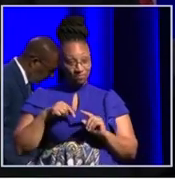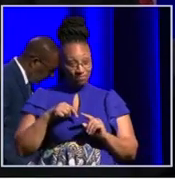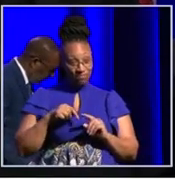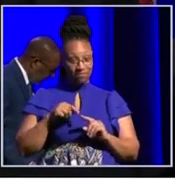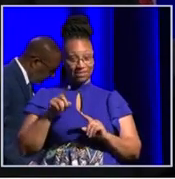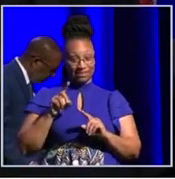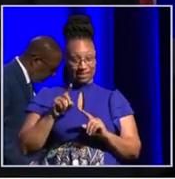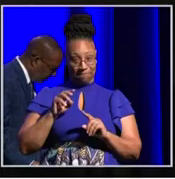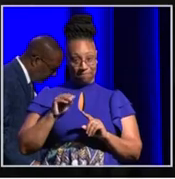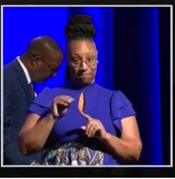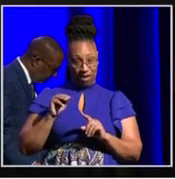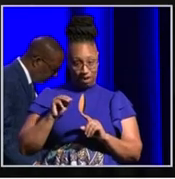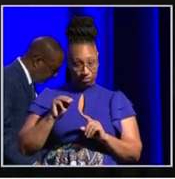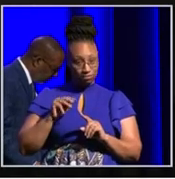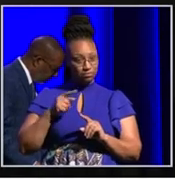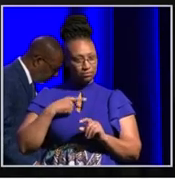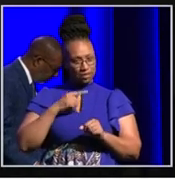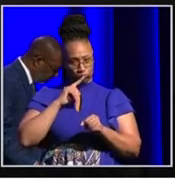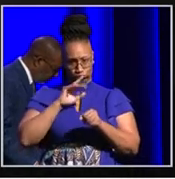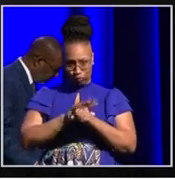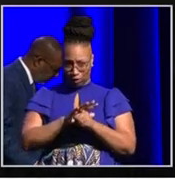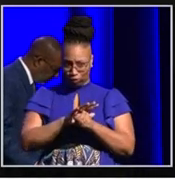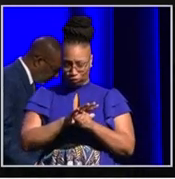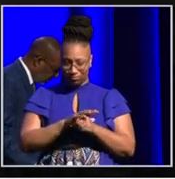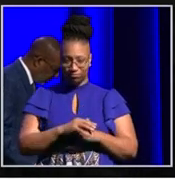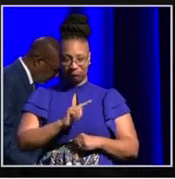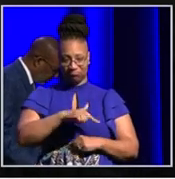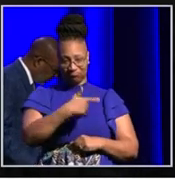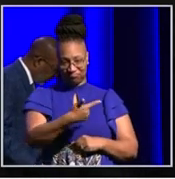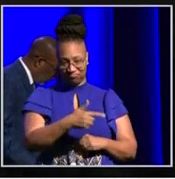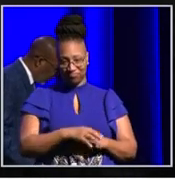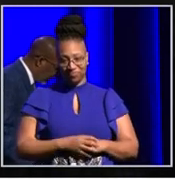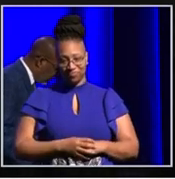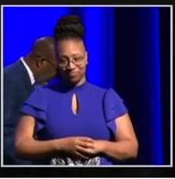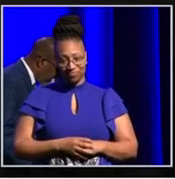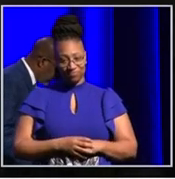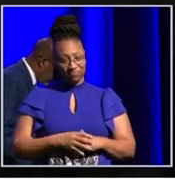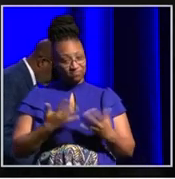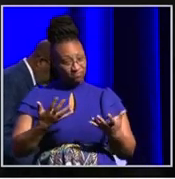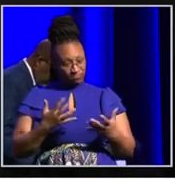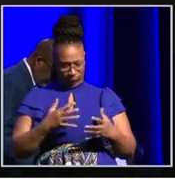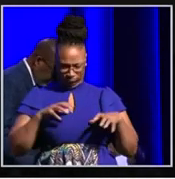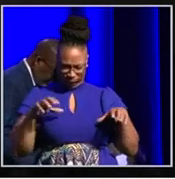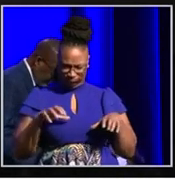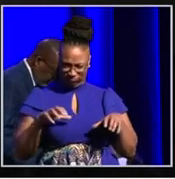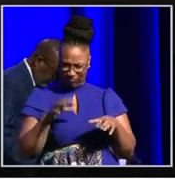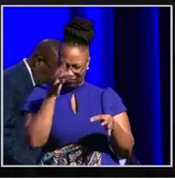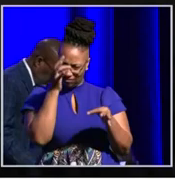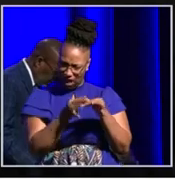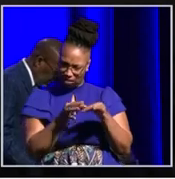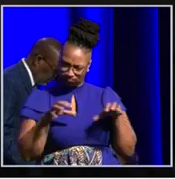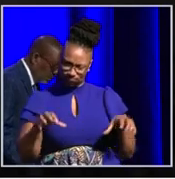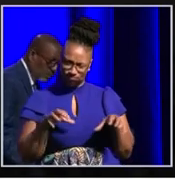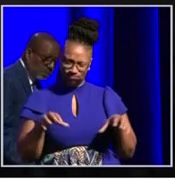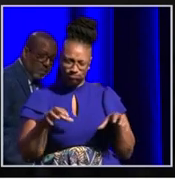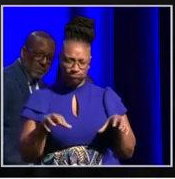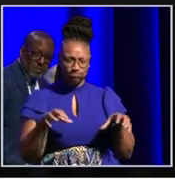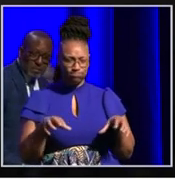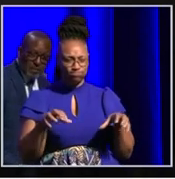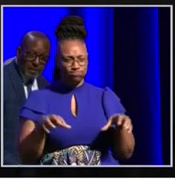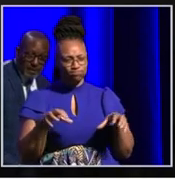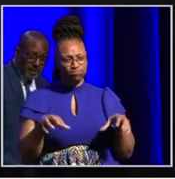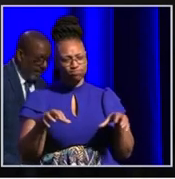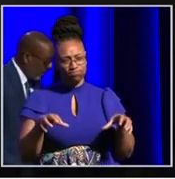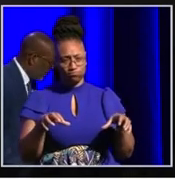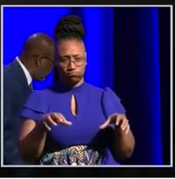solemnly swear. Do solemnly swear. That I will faithfully execute. That I will faithfully execute. The laws of the United States